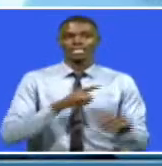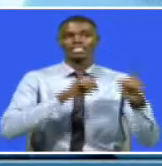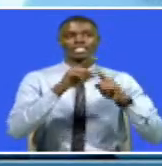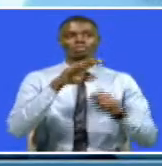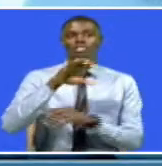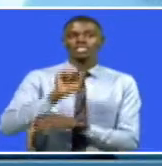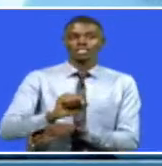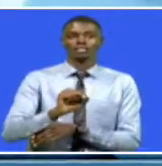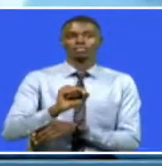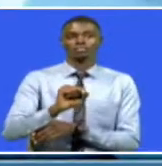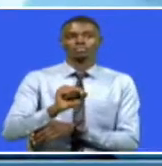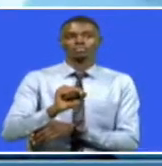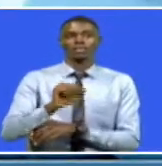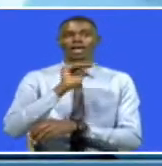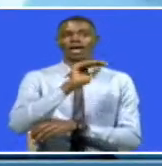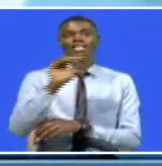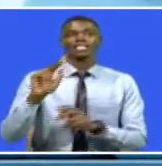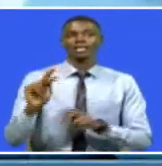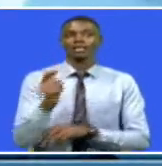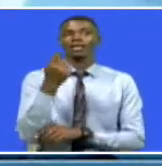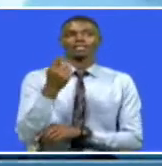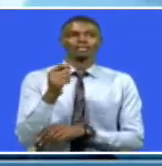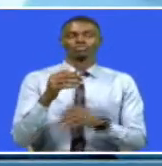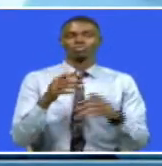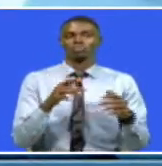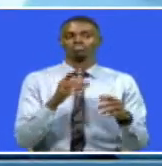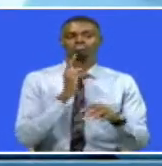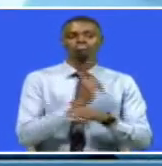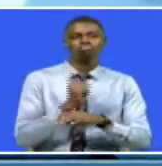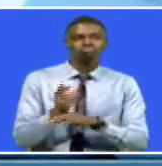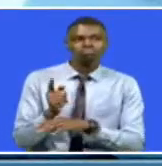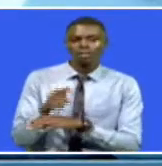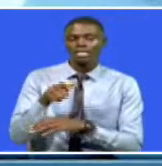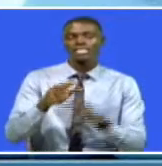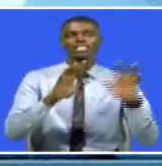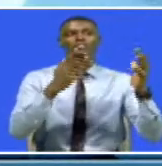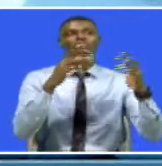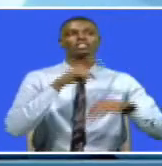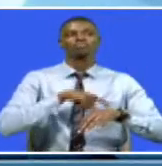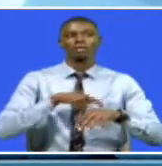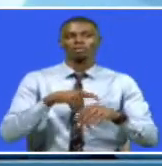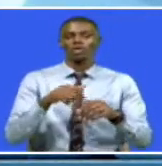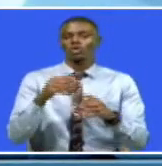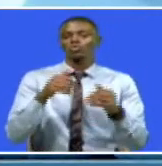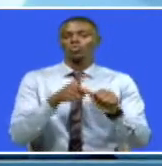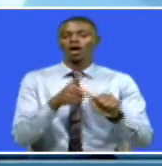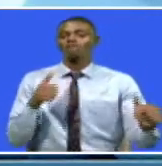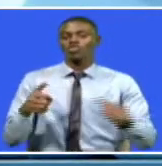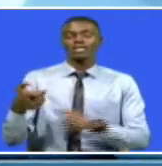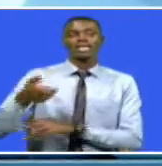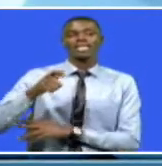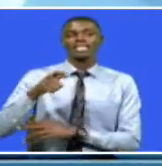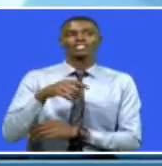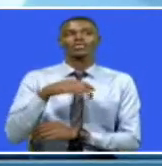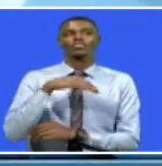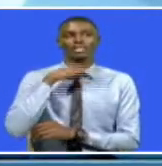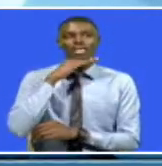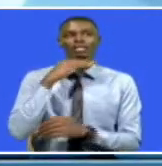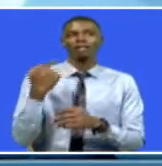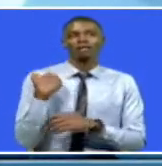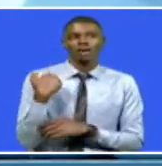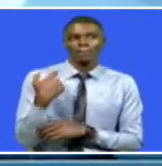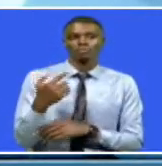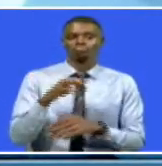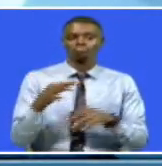CS Kipchumba Murkomen is asking Kenyans to be more cautious this festive season to avoid increase in the numbers of deaths. The statistics